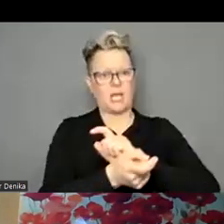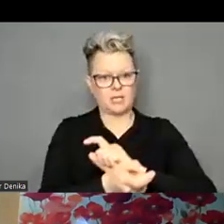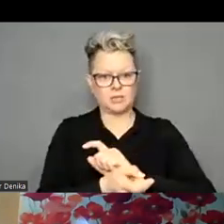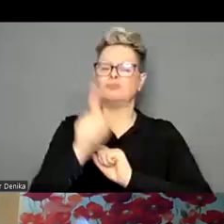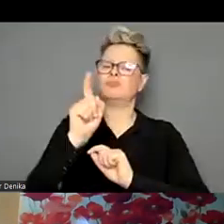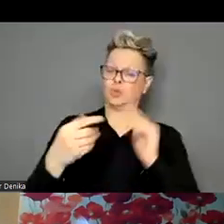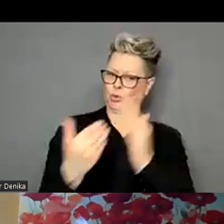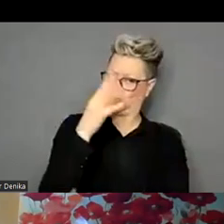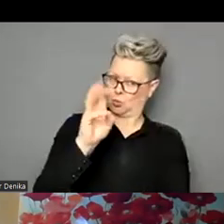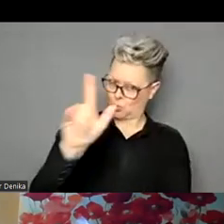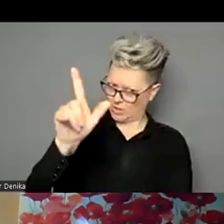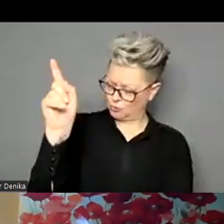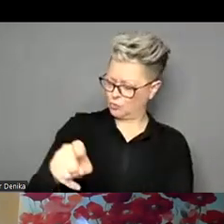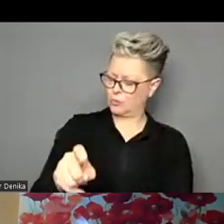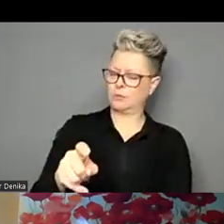If there's